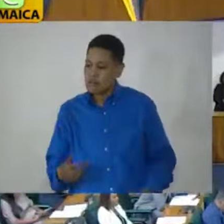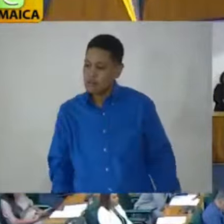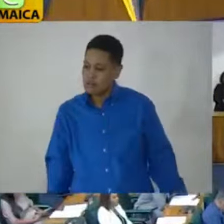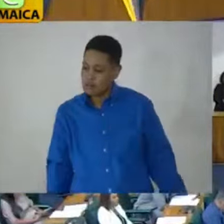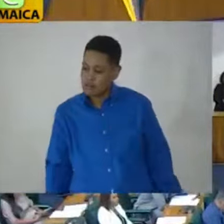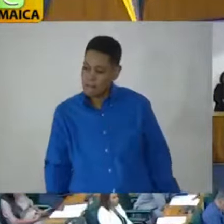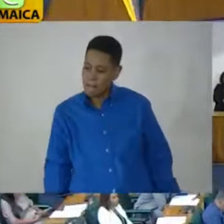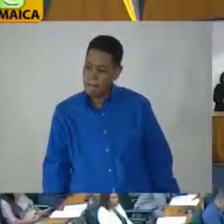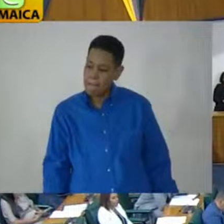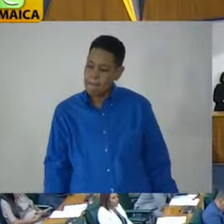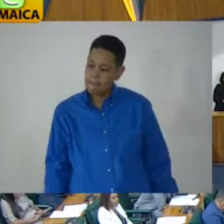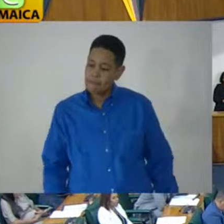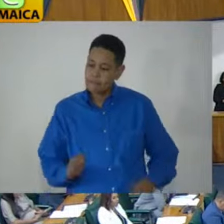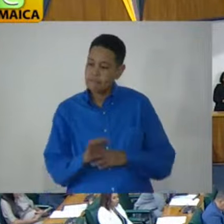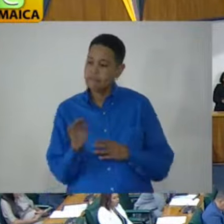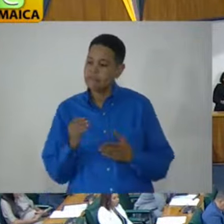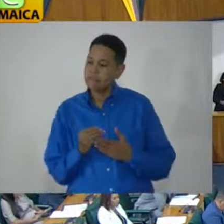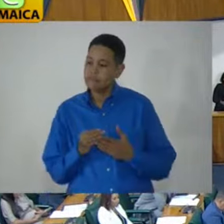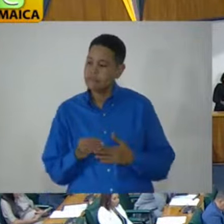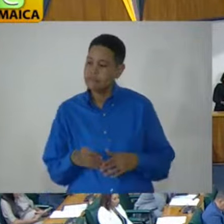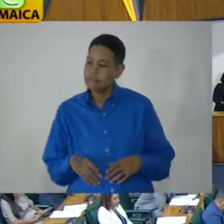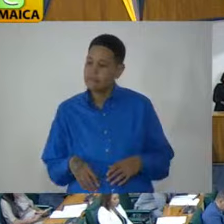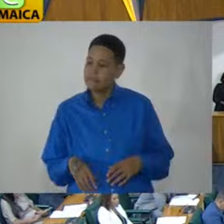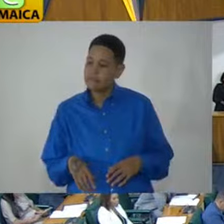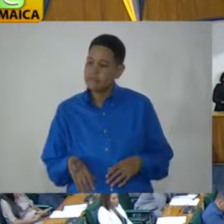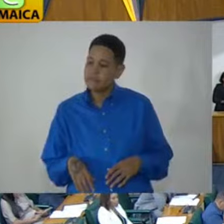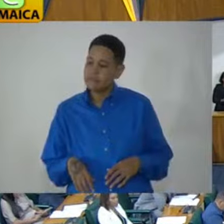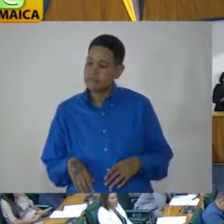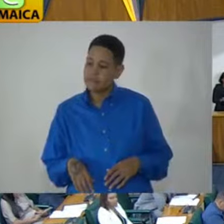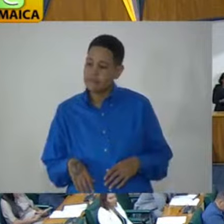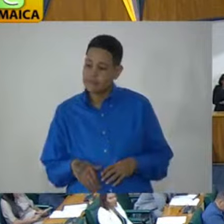The ayes have it. Minister of Finance.